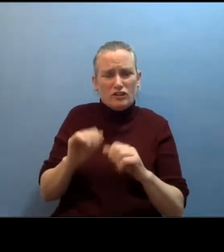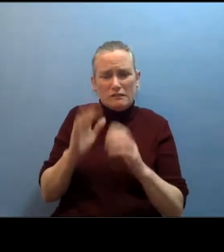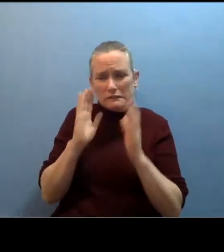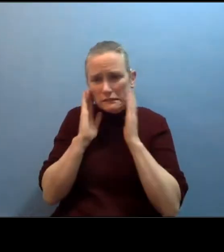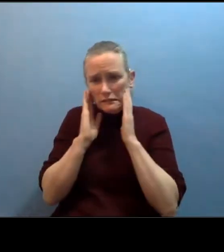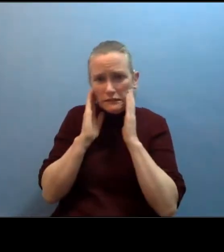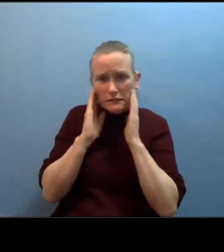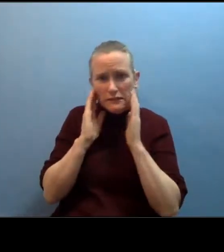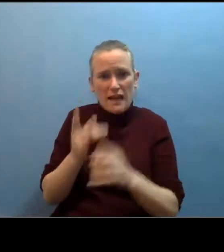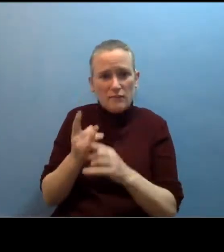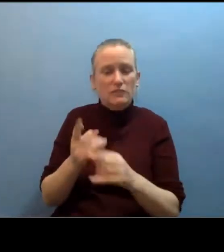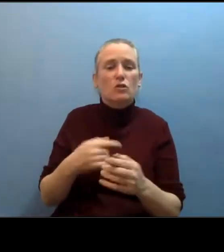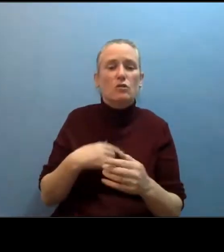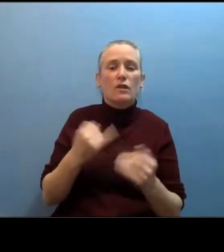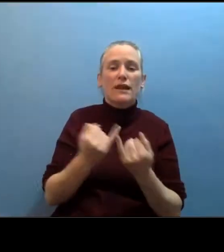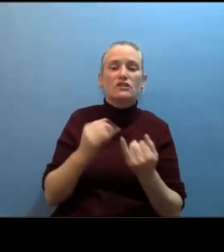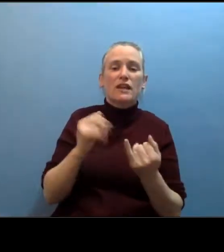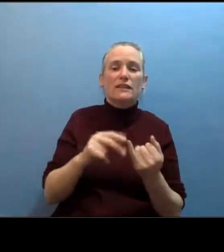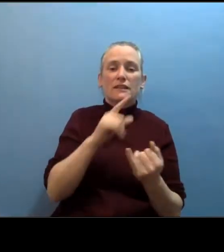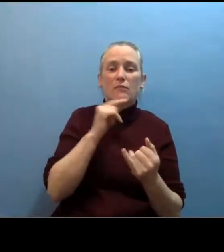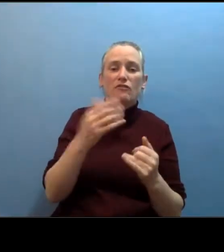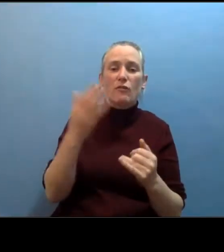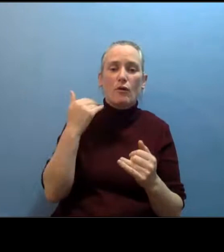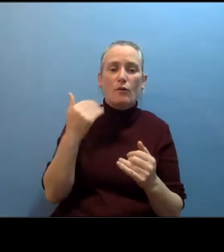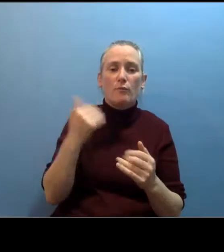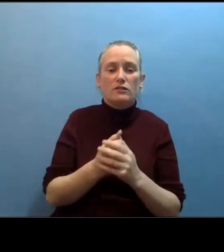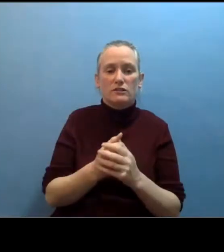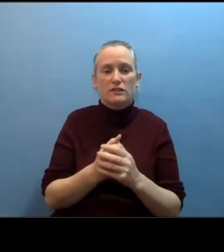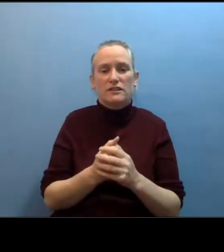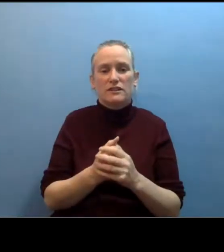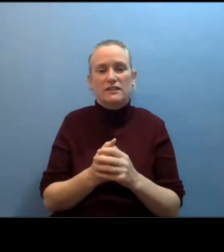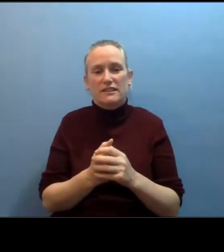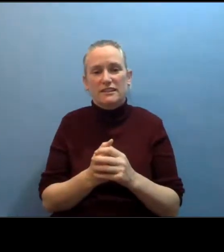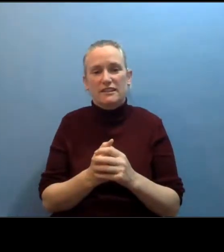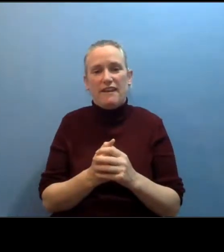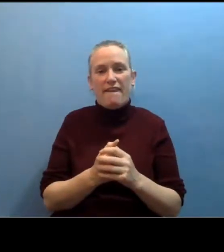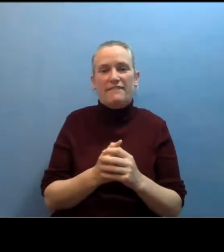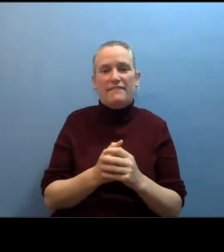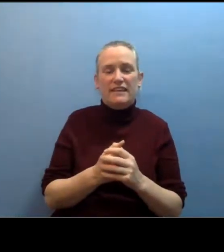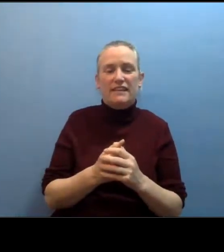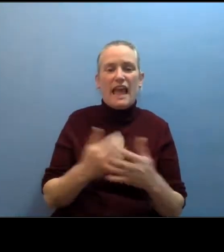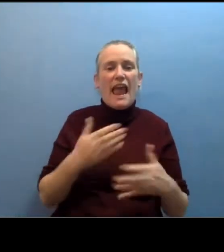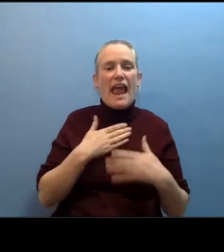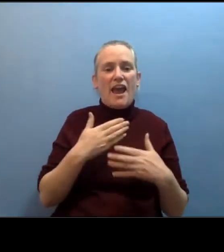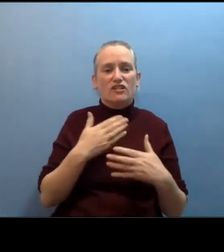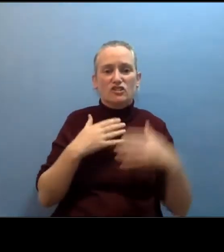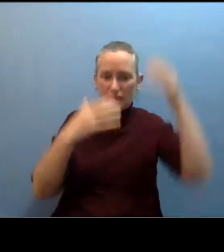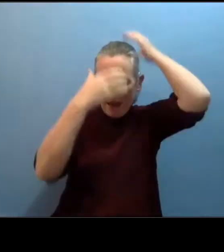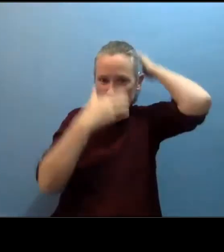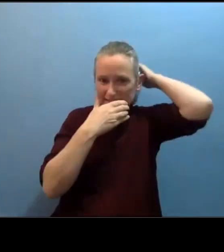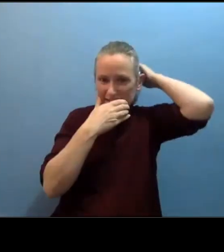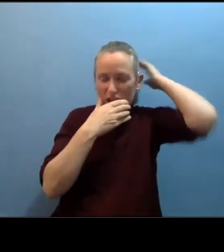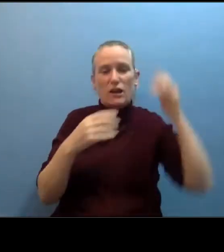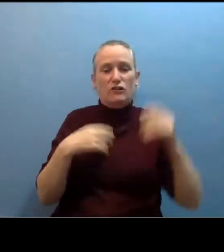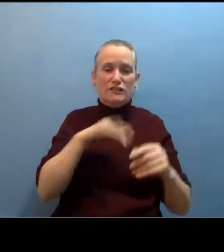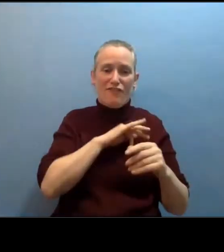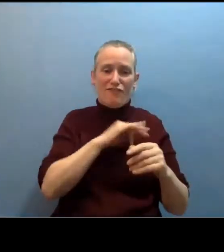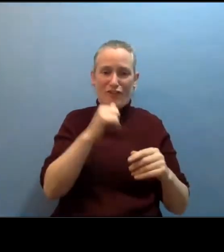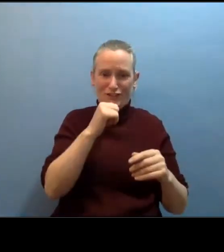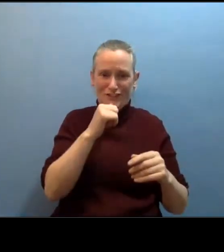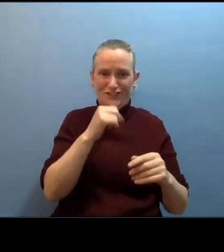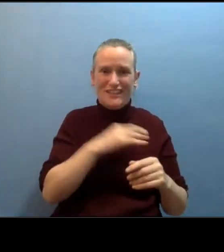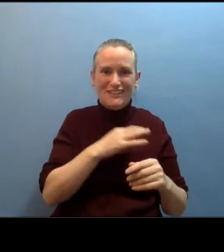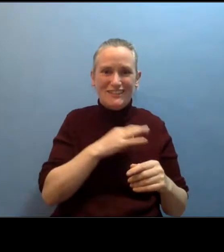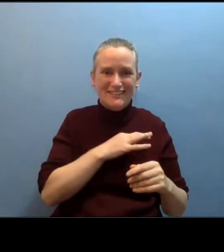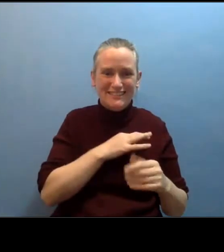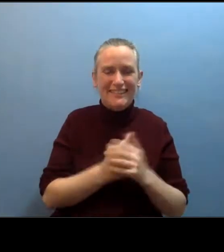know, like Jen said before about the life mask, putting it on yourself first, I think that's a really good metaphor, because you can only really